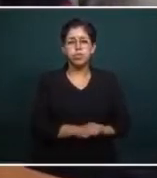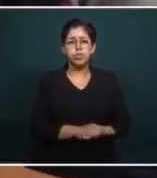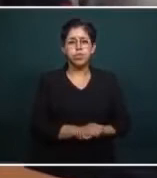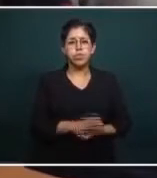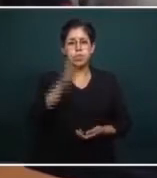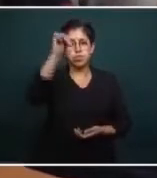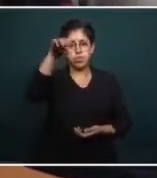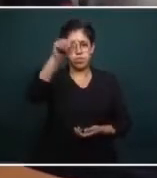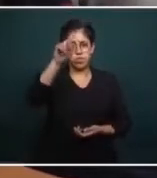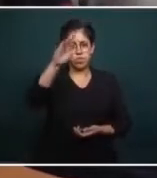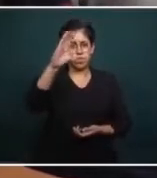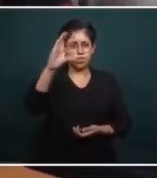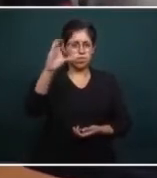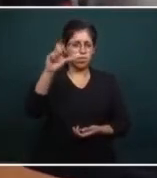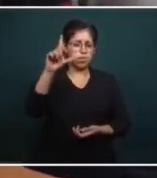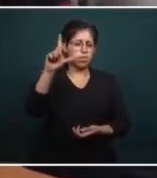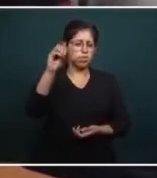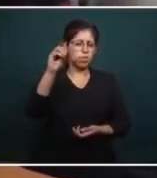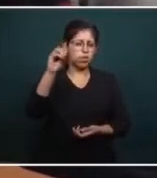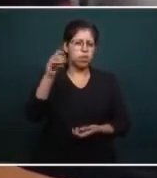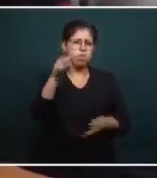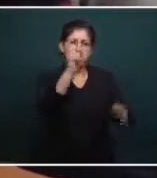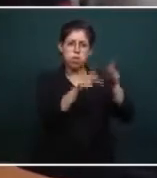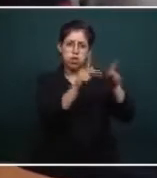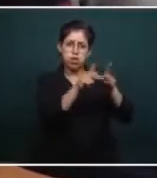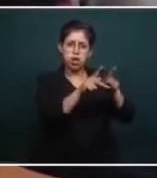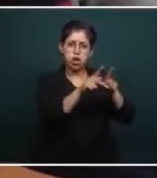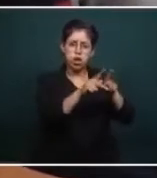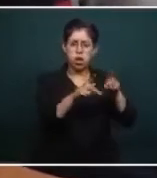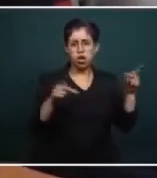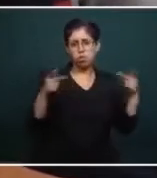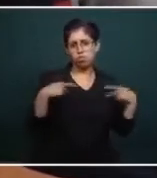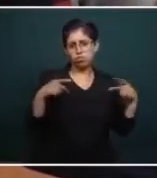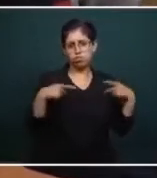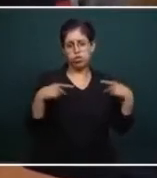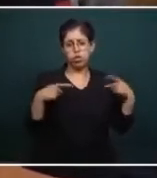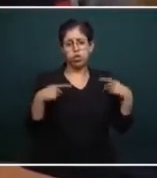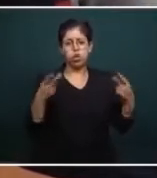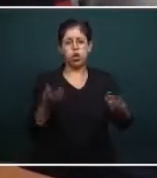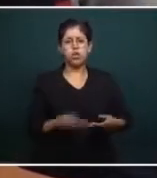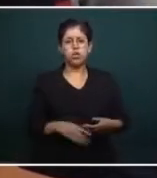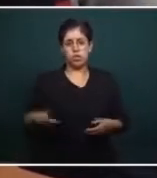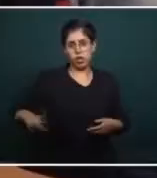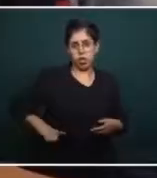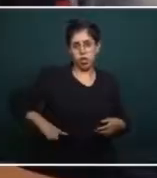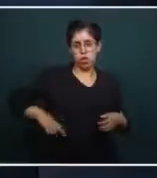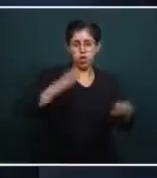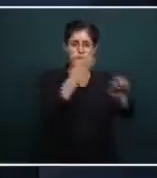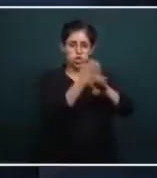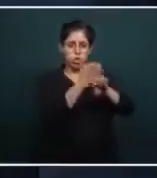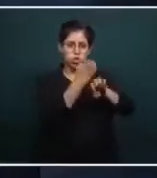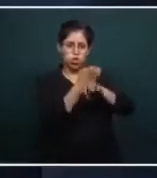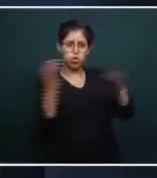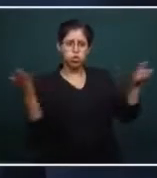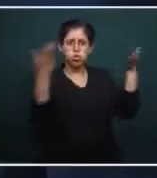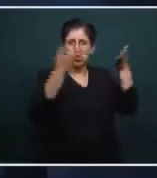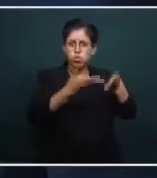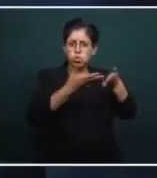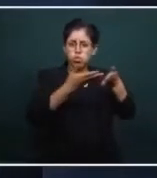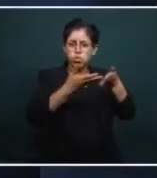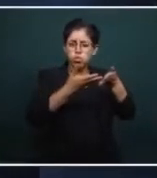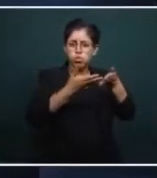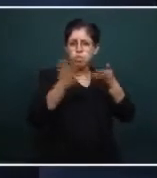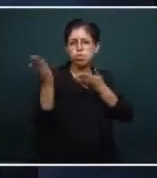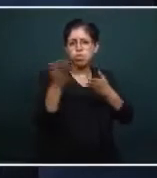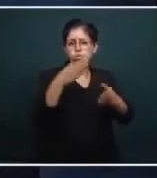an federales del gobierno de los Estados Unidos closening justamente en of este ámbito something with the diplomático United para States government in pues order quizá to buscar cambiar ese to